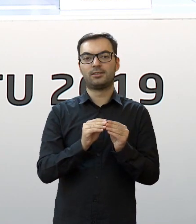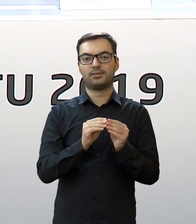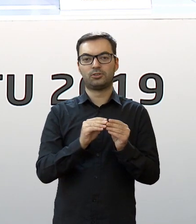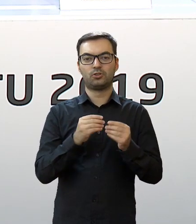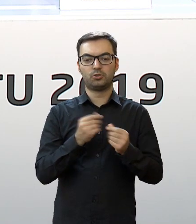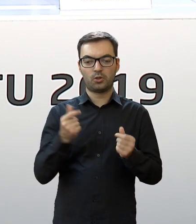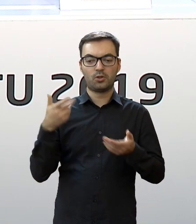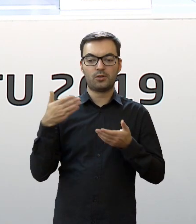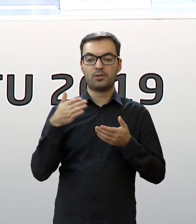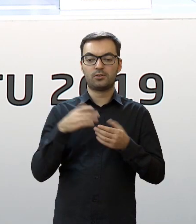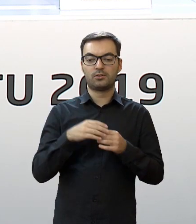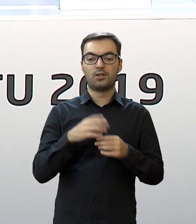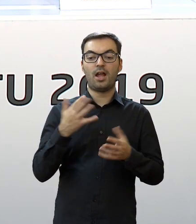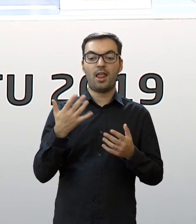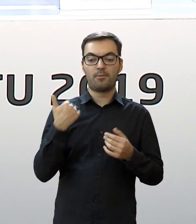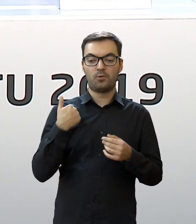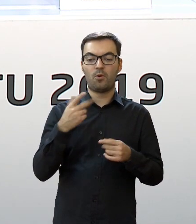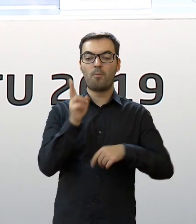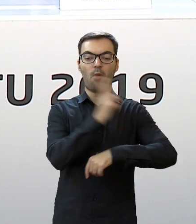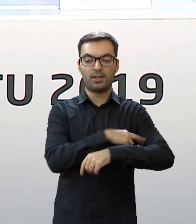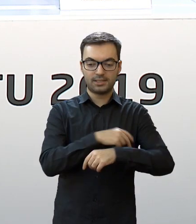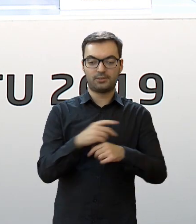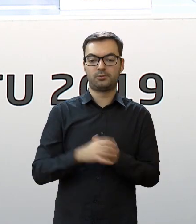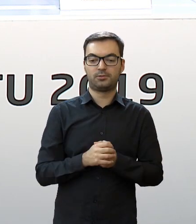Number of police officers,